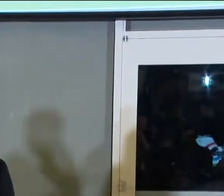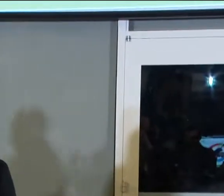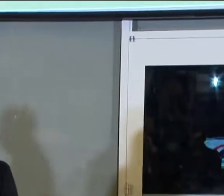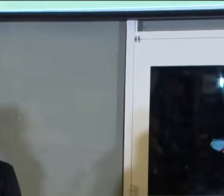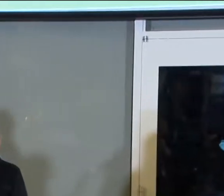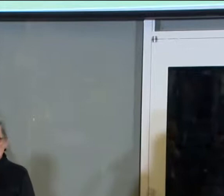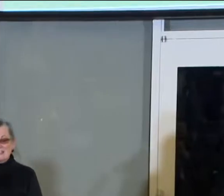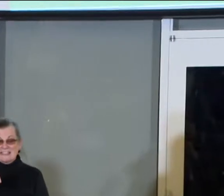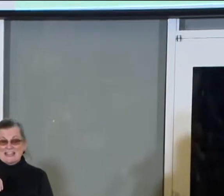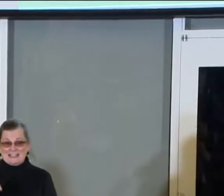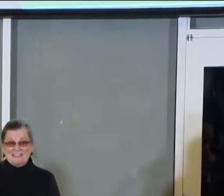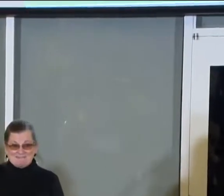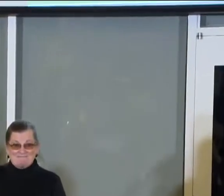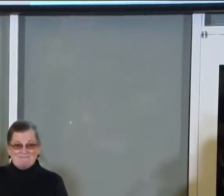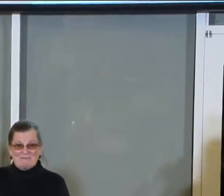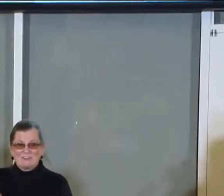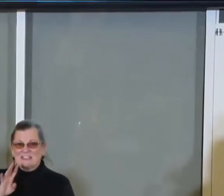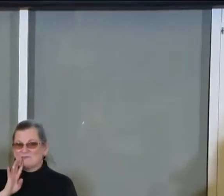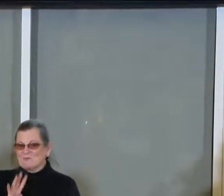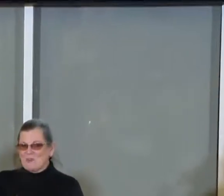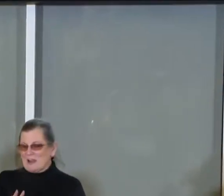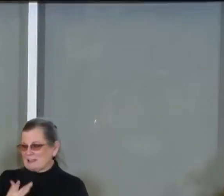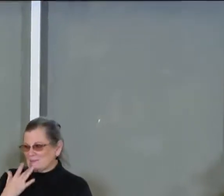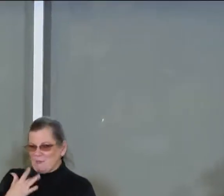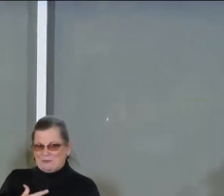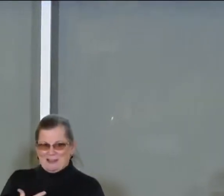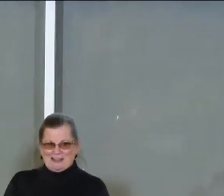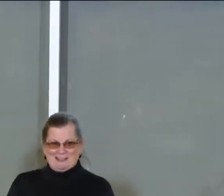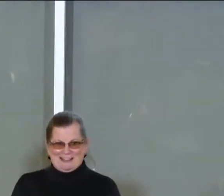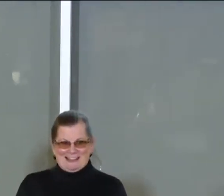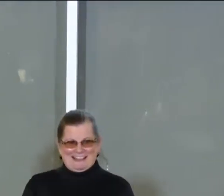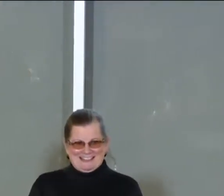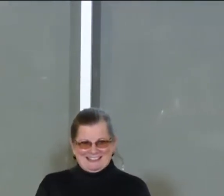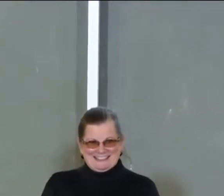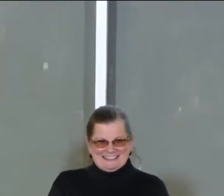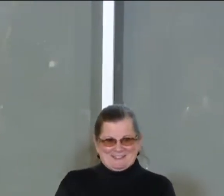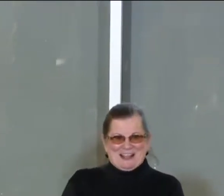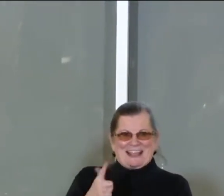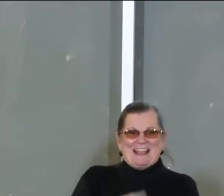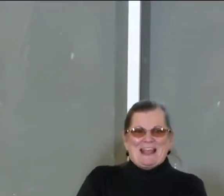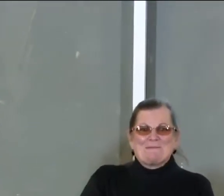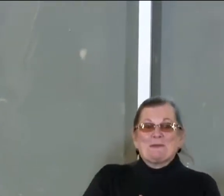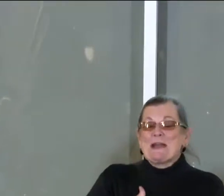they're going to give us the first readout of the evening. And we're going to first say happy birthday to Tyson. Happy